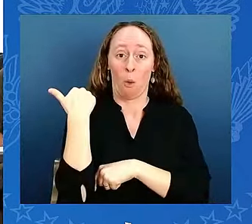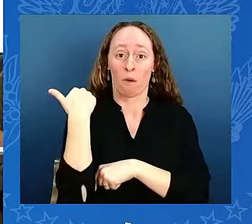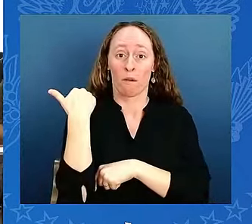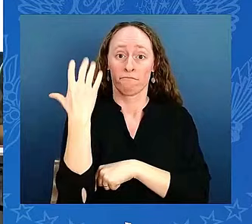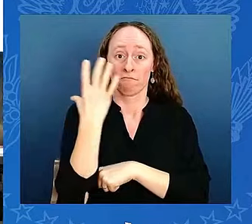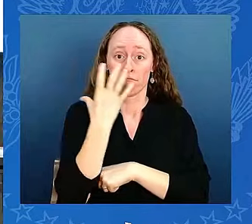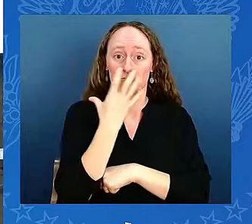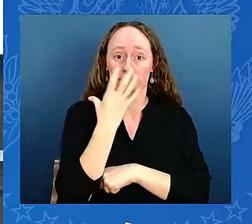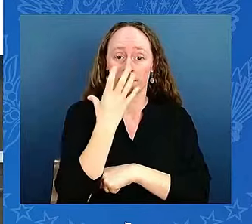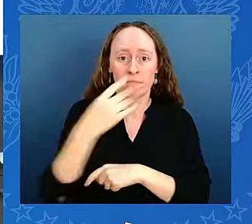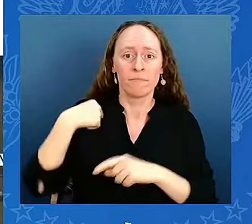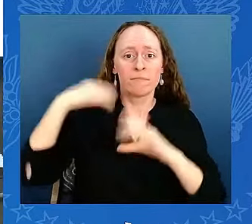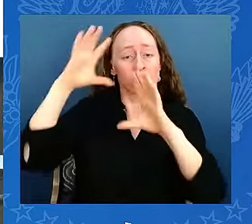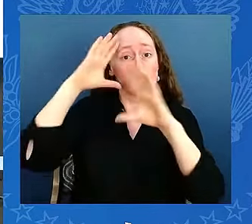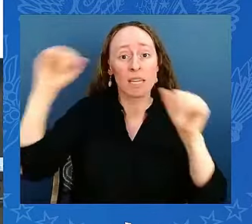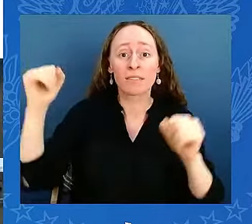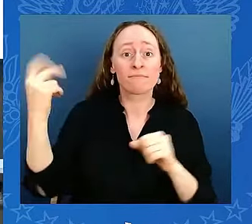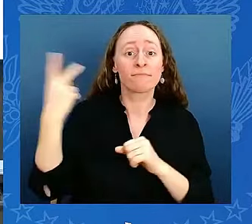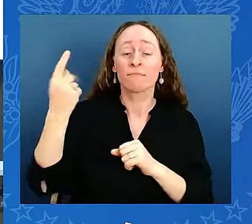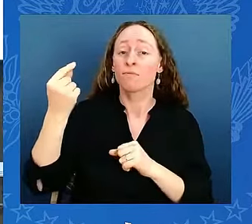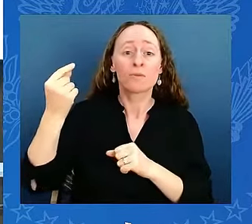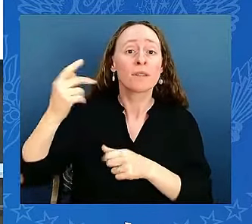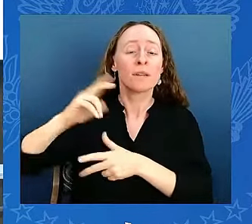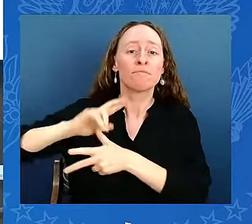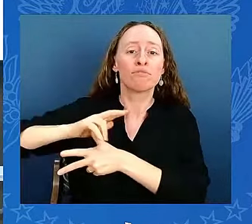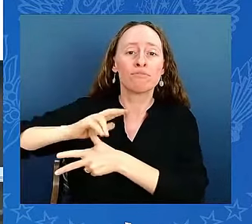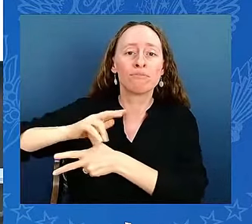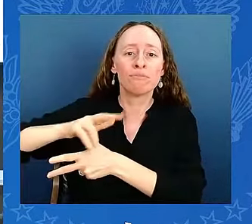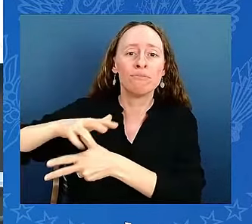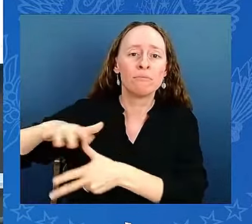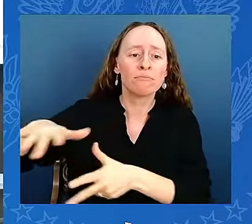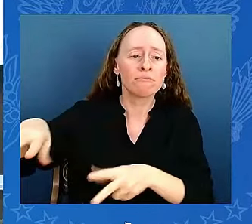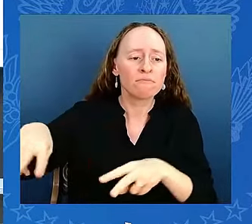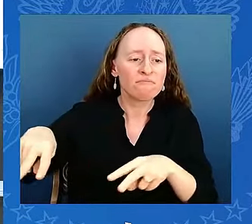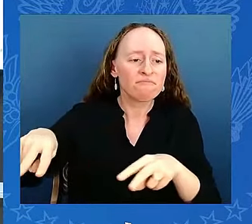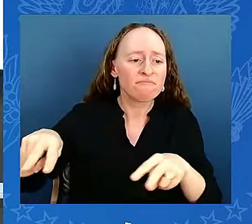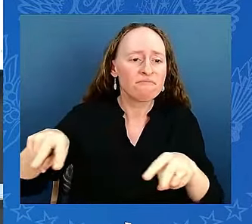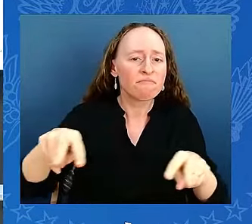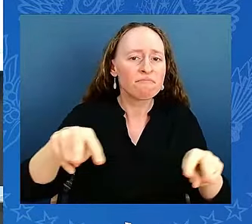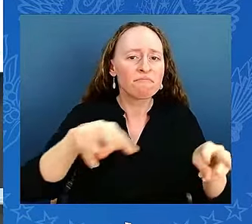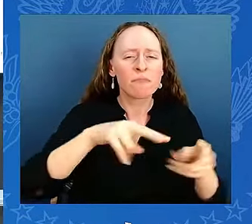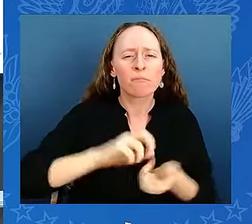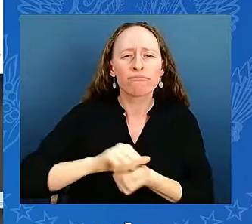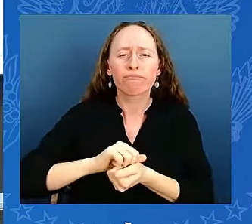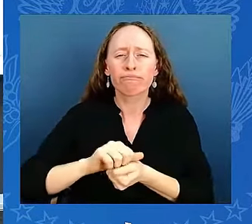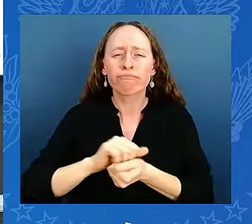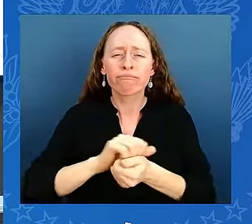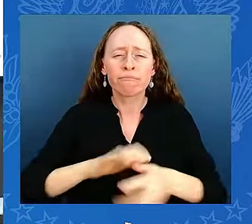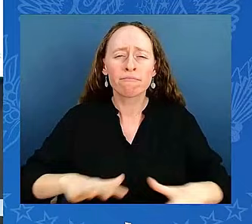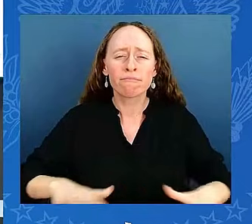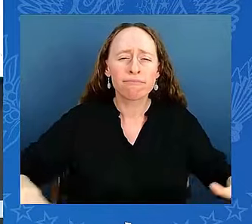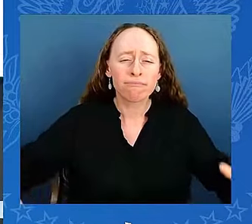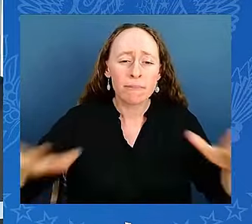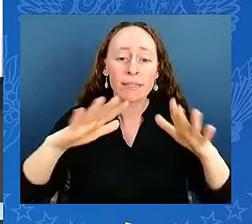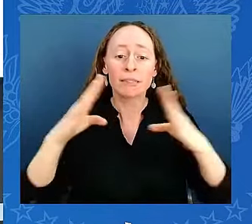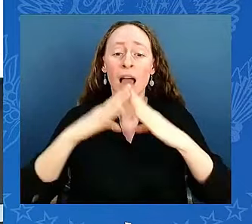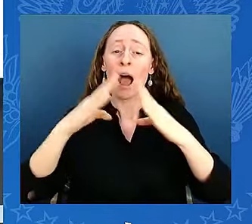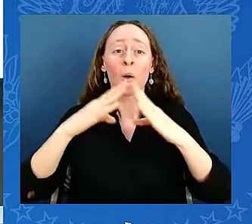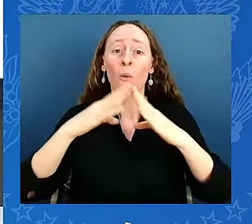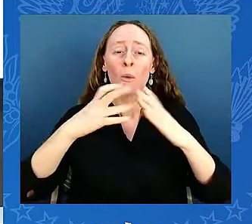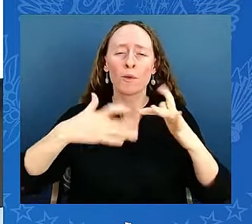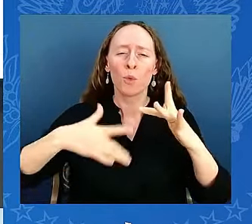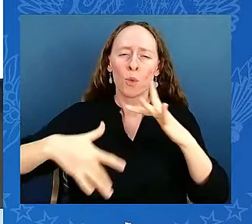see some of the damage. Towns wiped off the map, bridges damaged